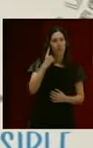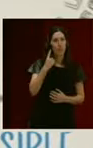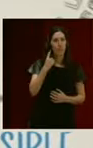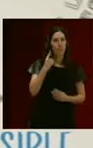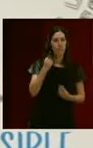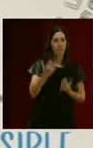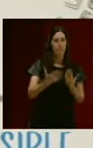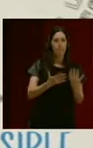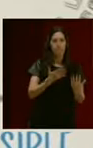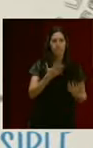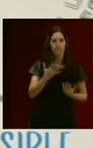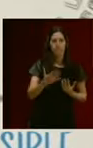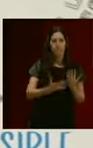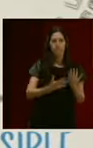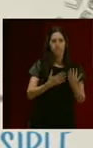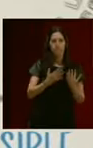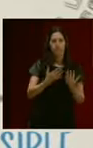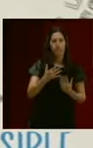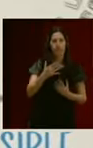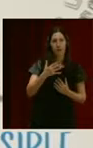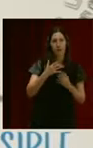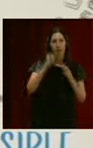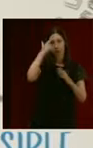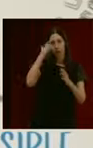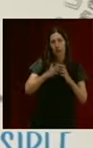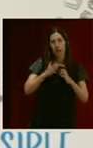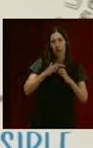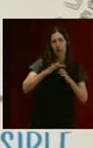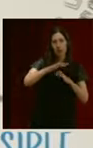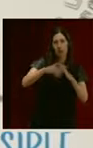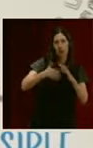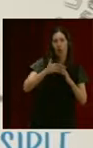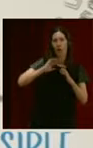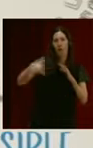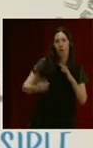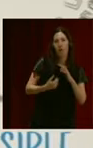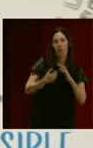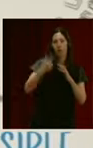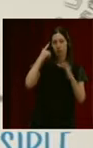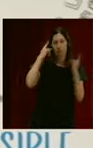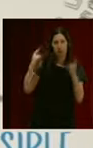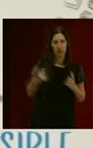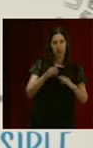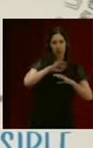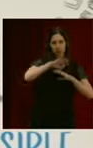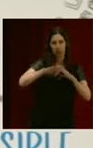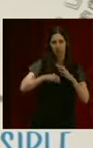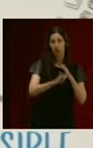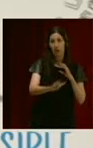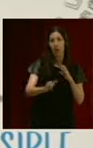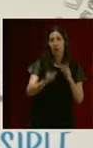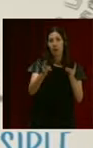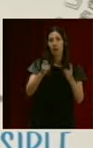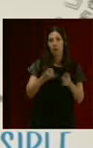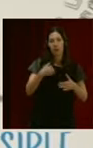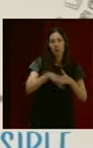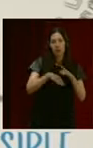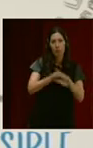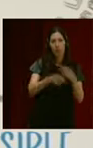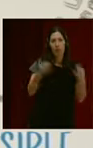an EEG has. It is located more on the external